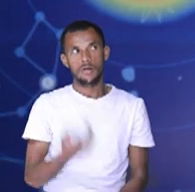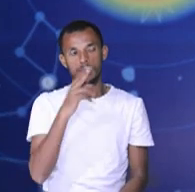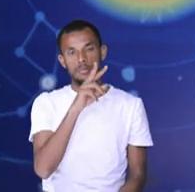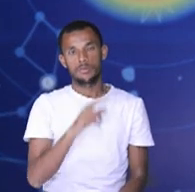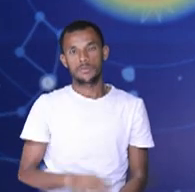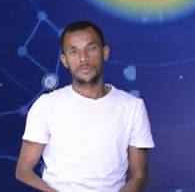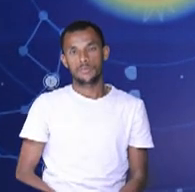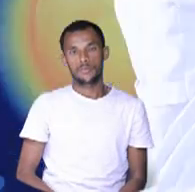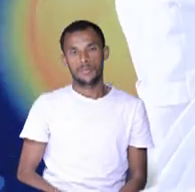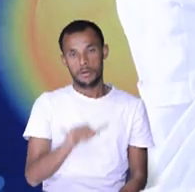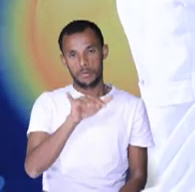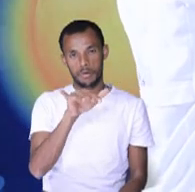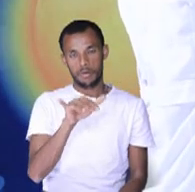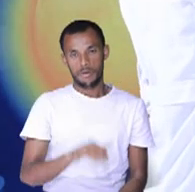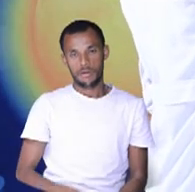Similarity.